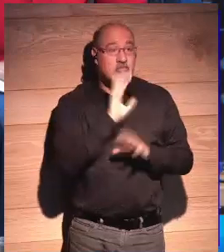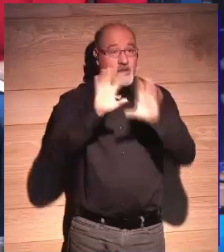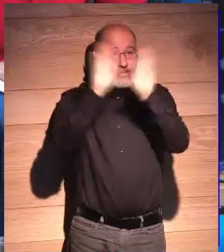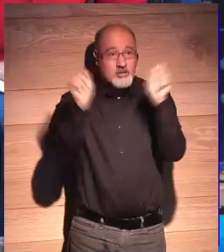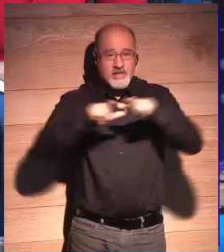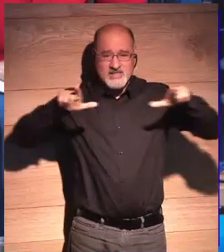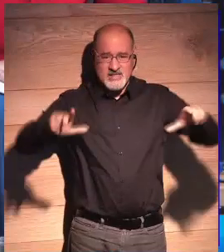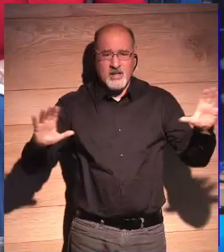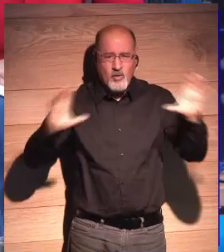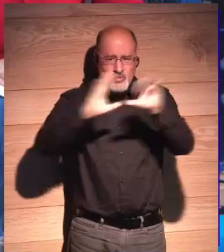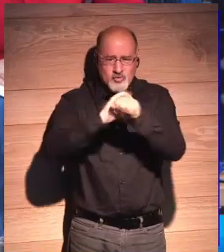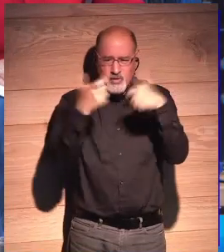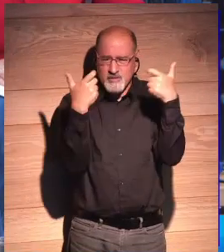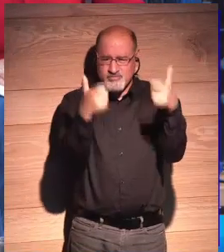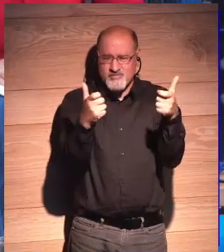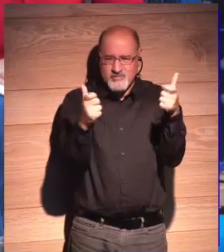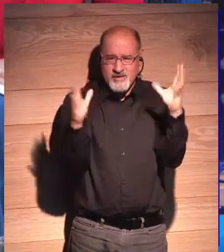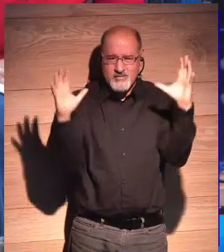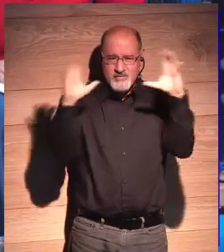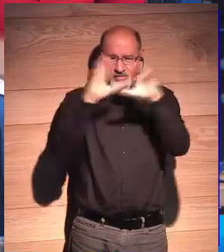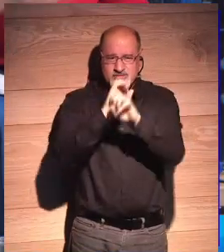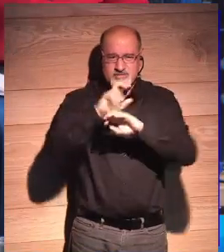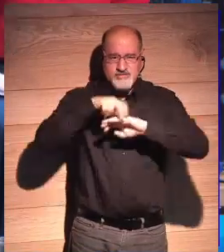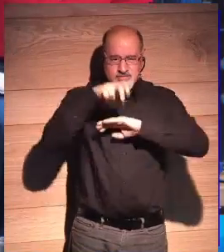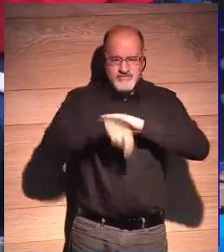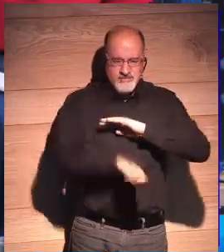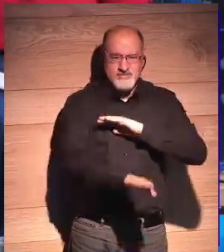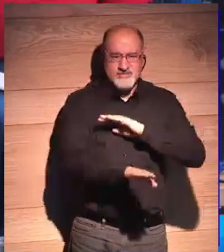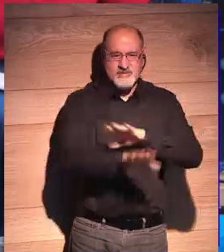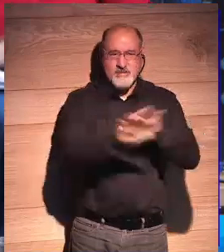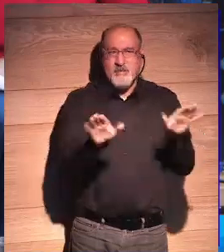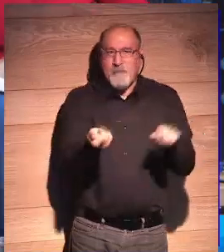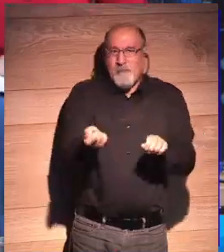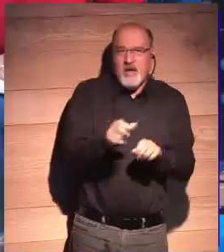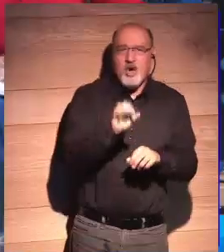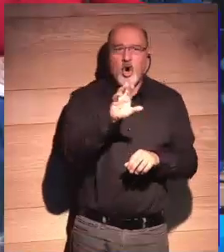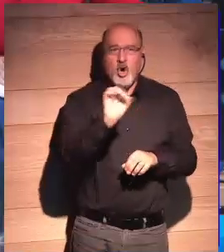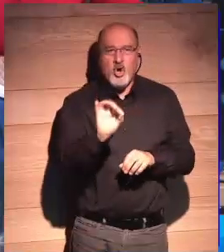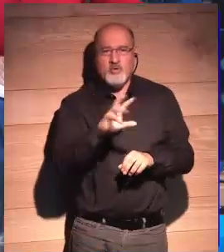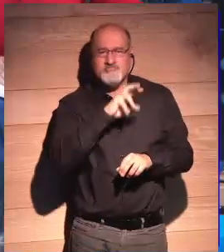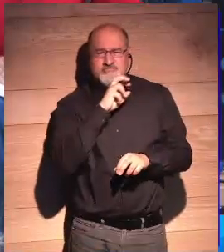one of the gold from the Nazis. Exactly. Exactly like that.